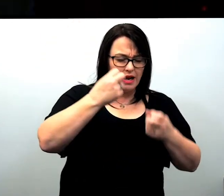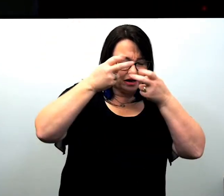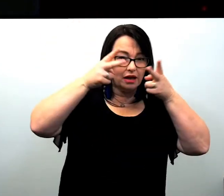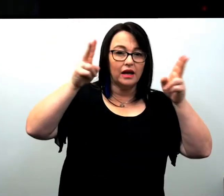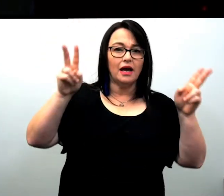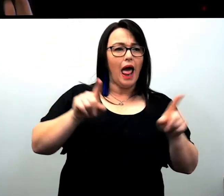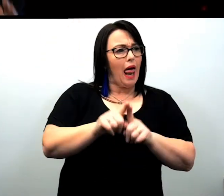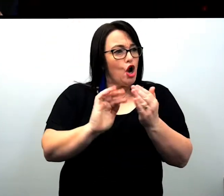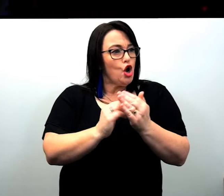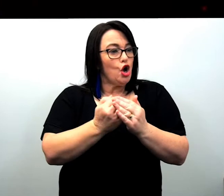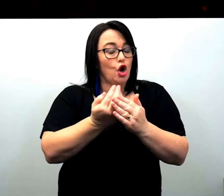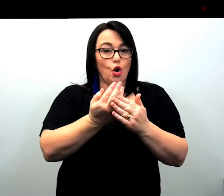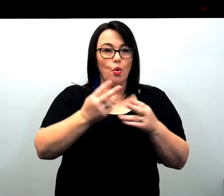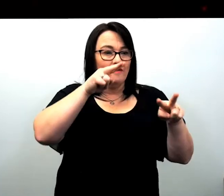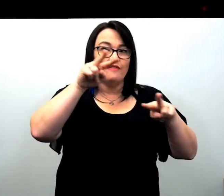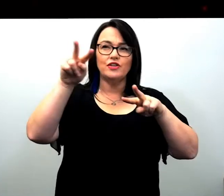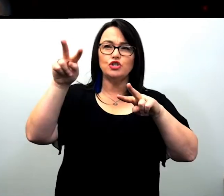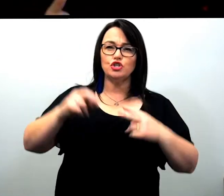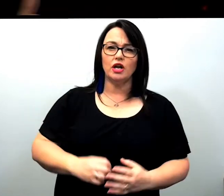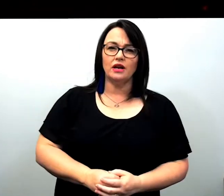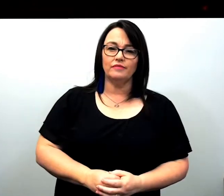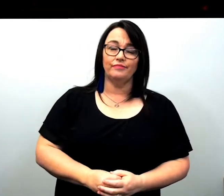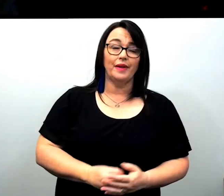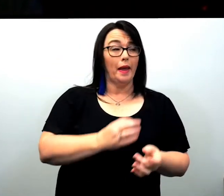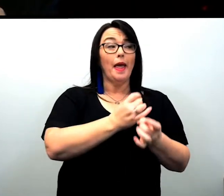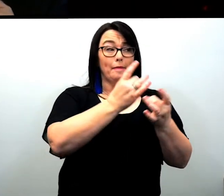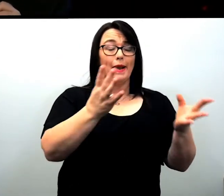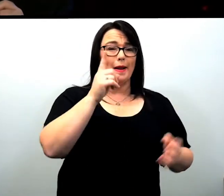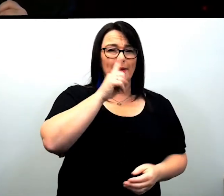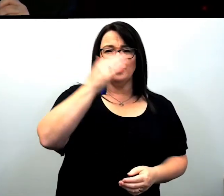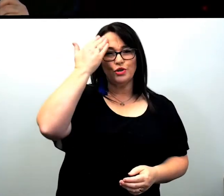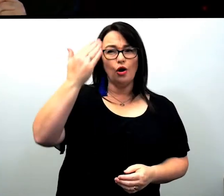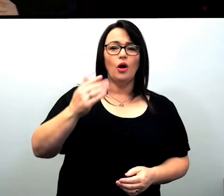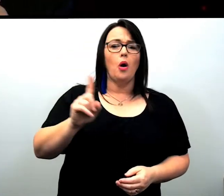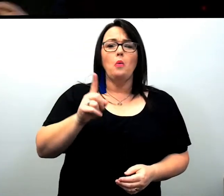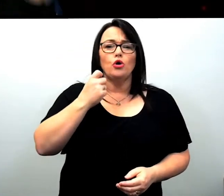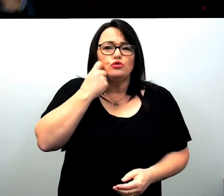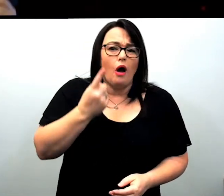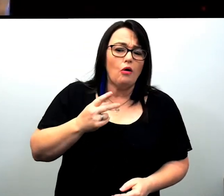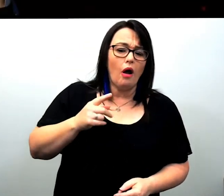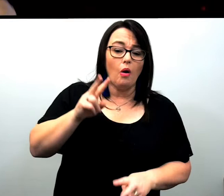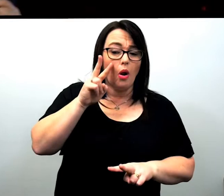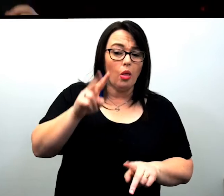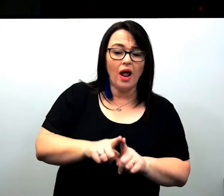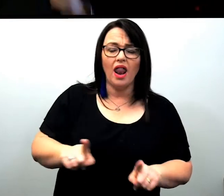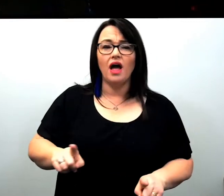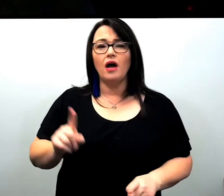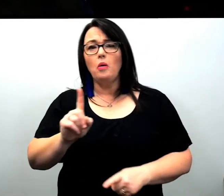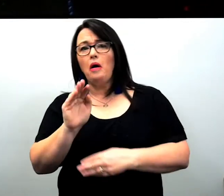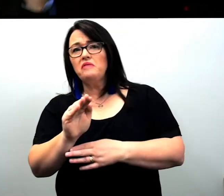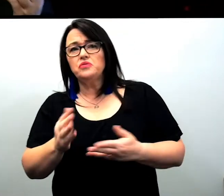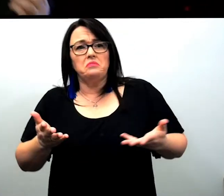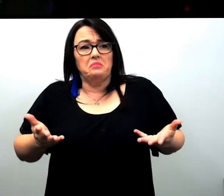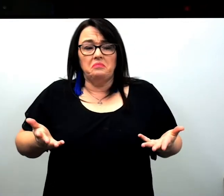vision. So many people not knowing what the next day is going to bring, what the next season is going to bring. But the Holy Spirit is the